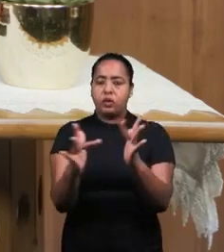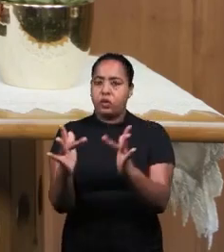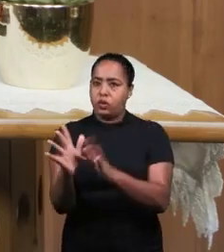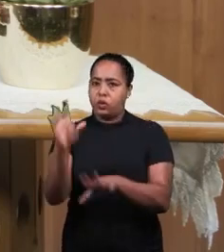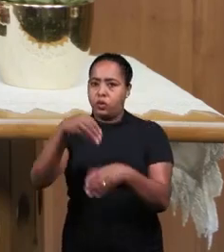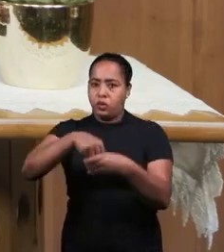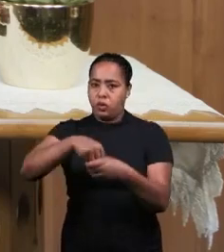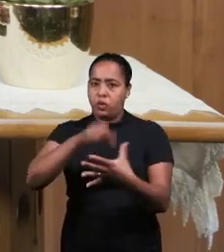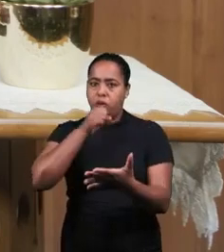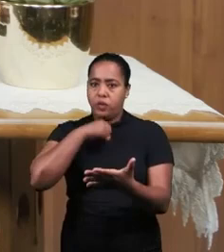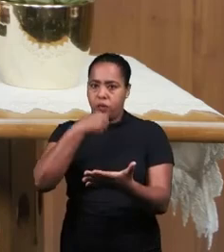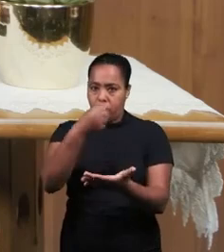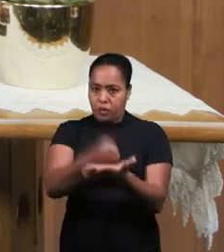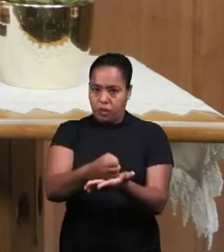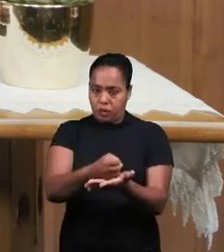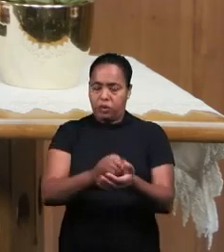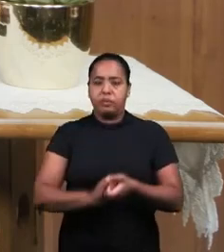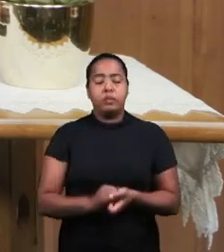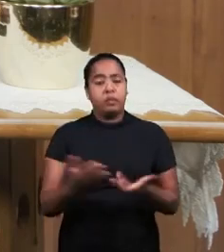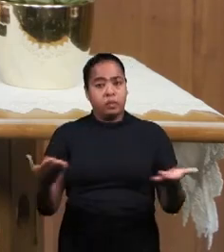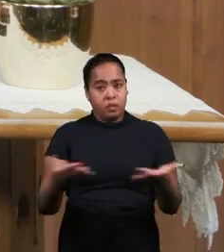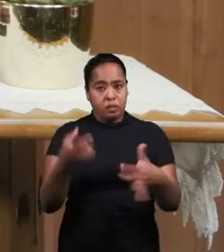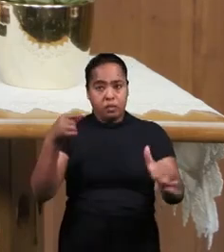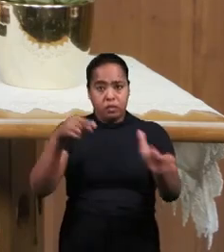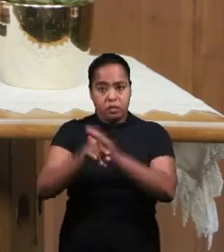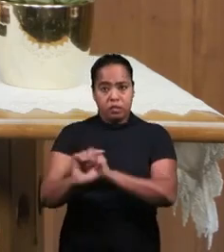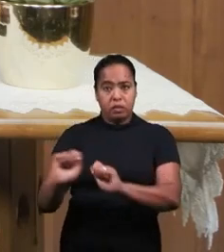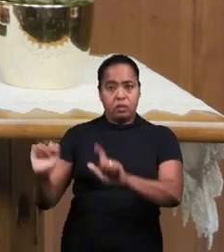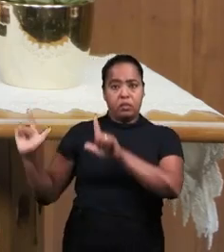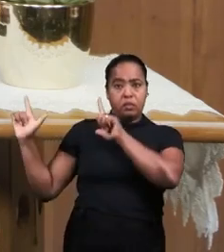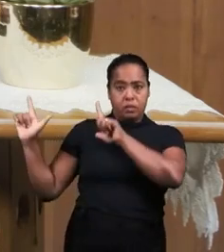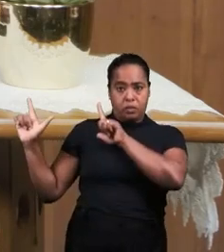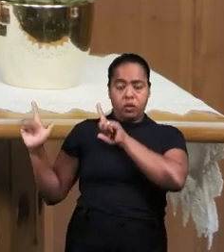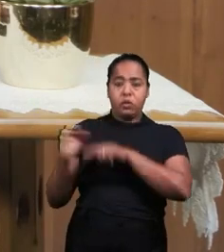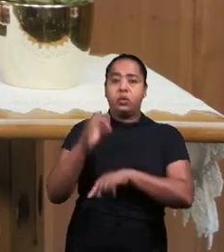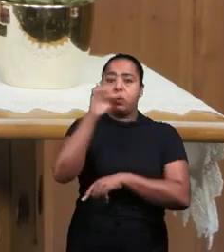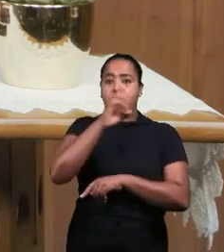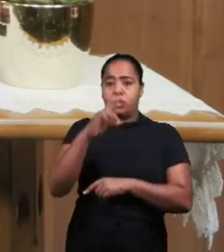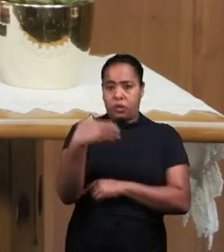Old Testament. So let's go to the questions